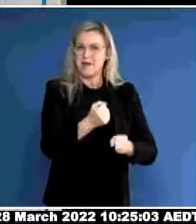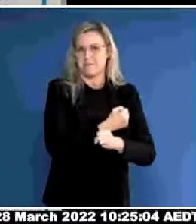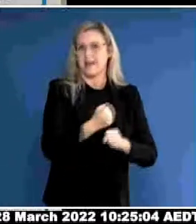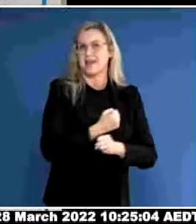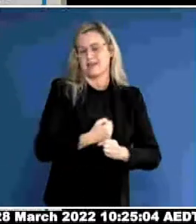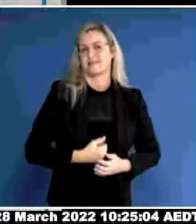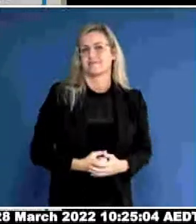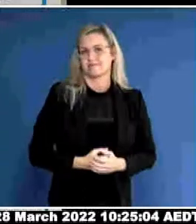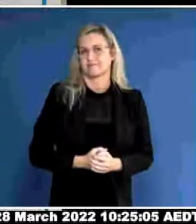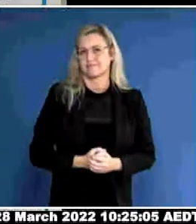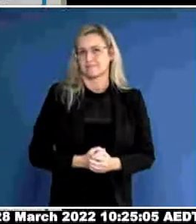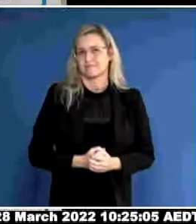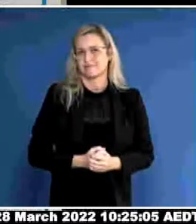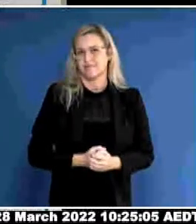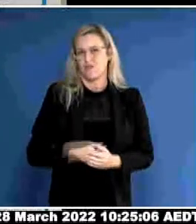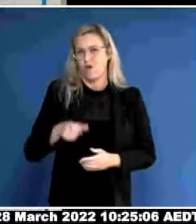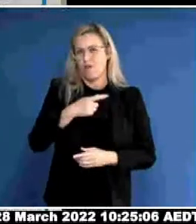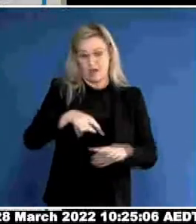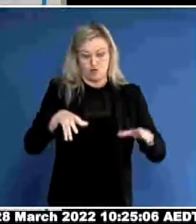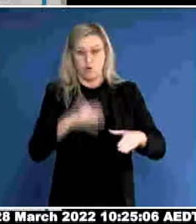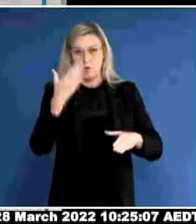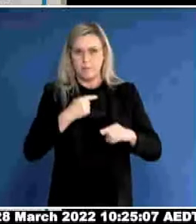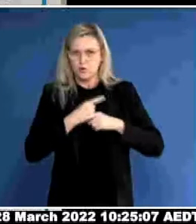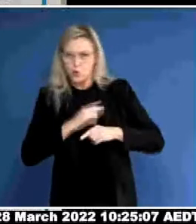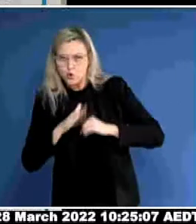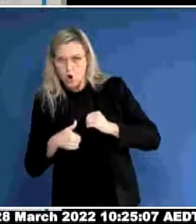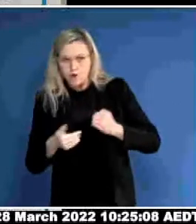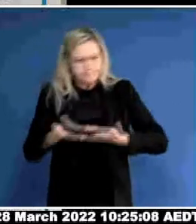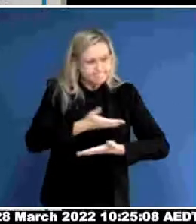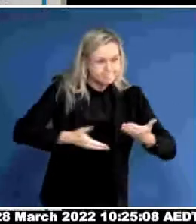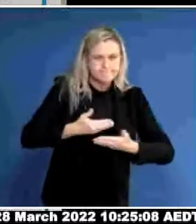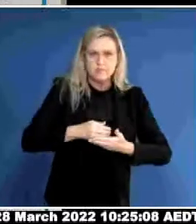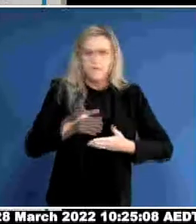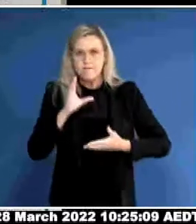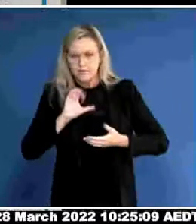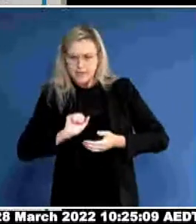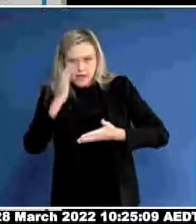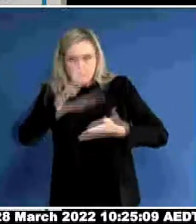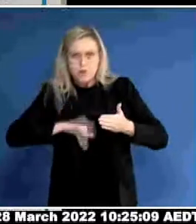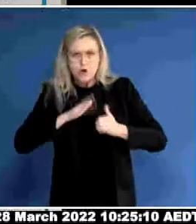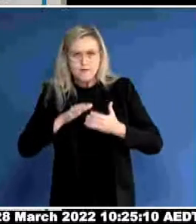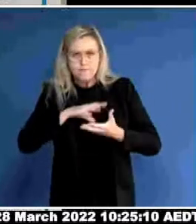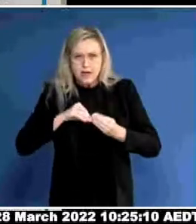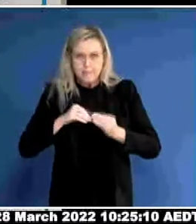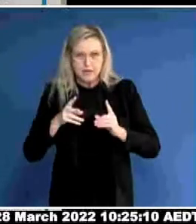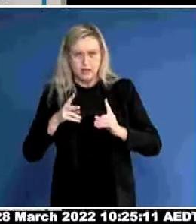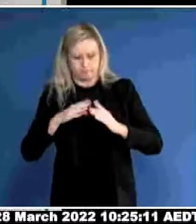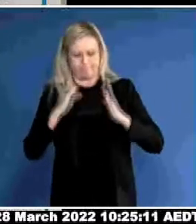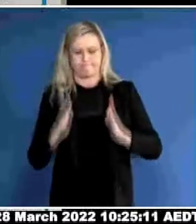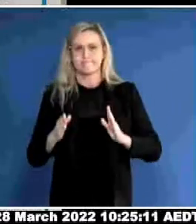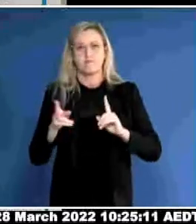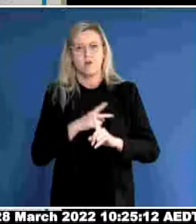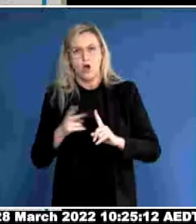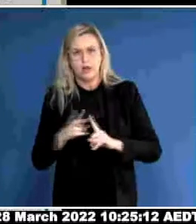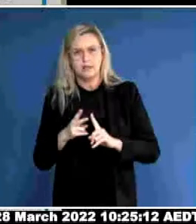family violence and their experiences and what they wish to change. In addition to the tapestry, we also have